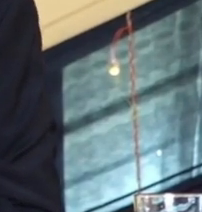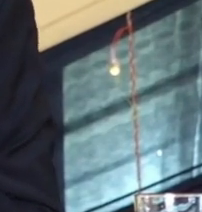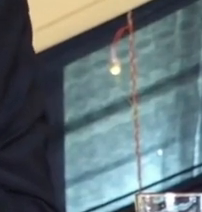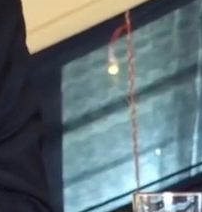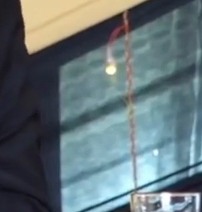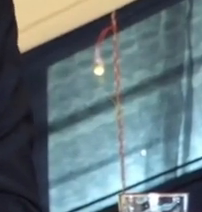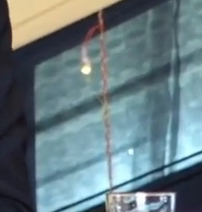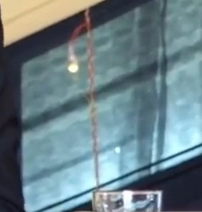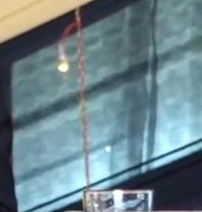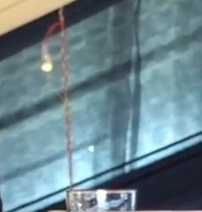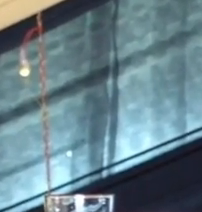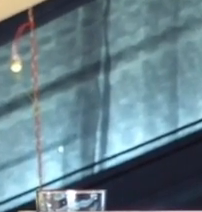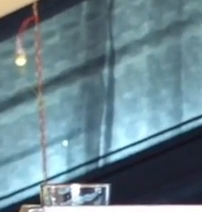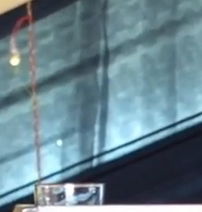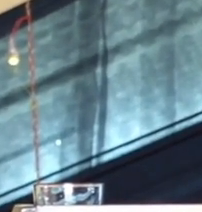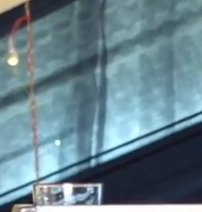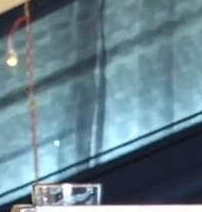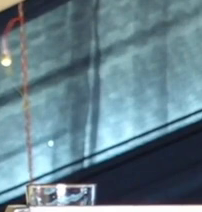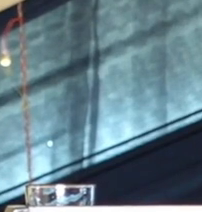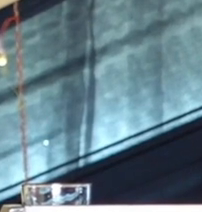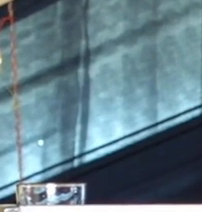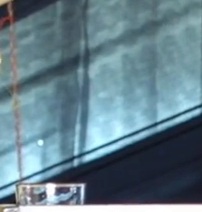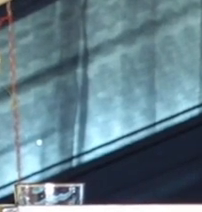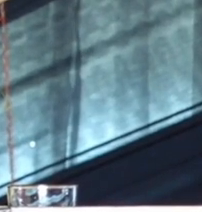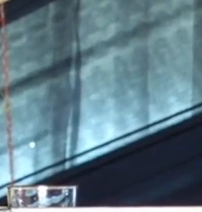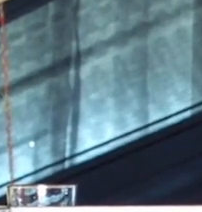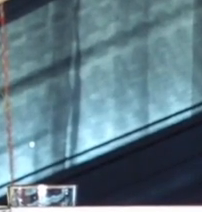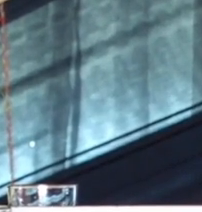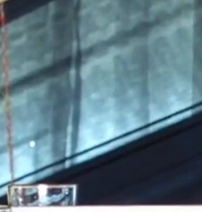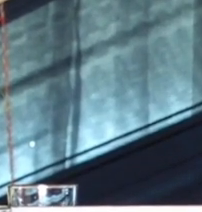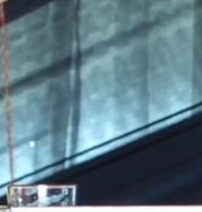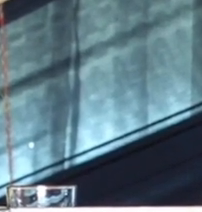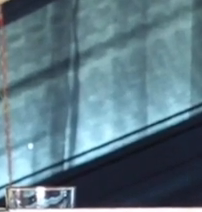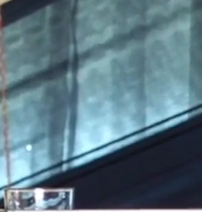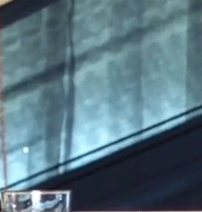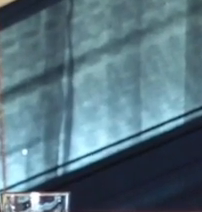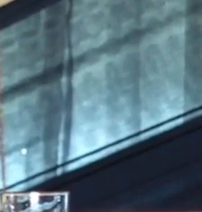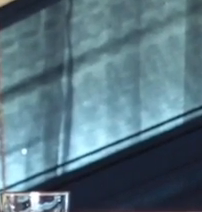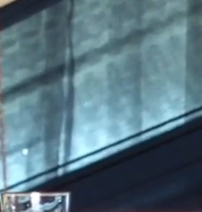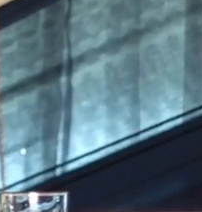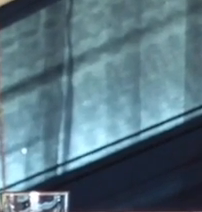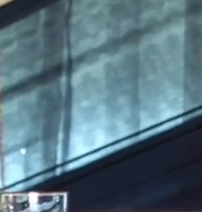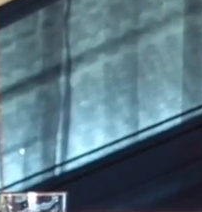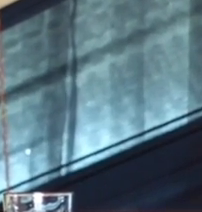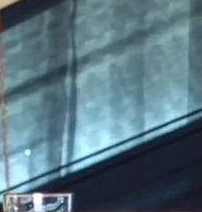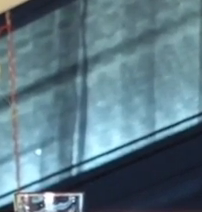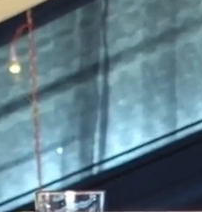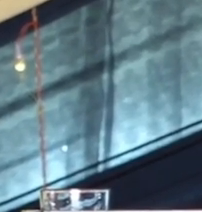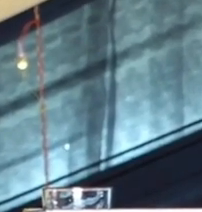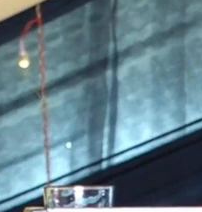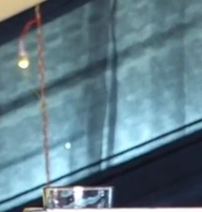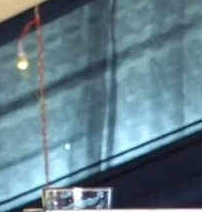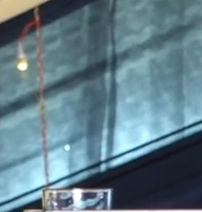body that is not well this morning, where there is pain, where there is cancer, where there is diabetes,